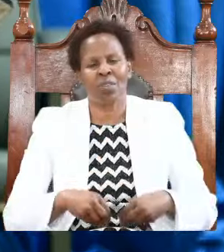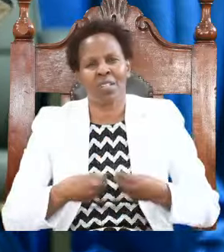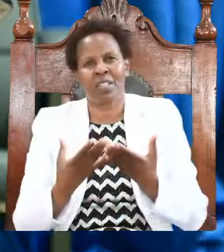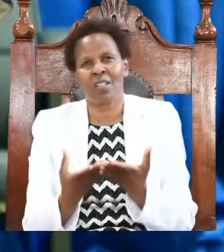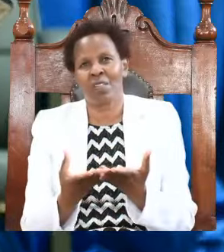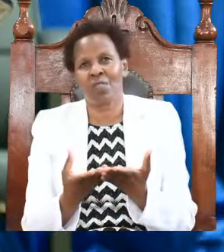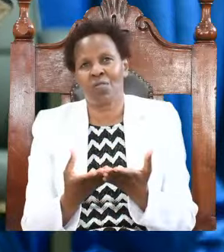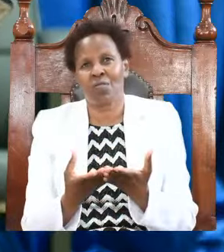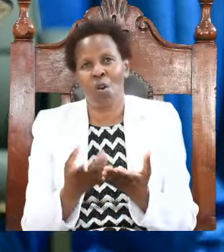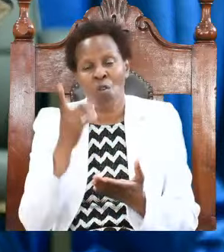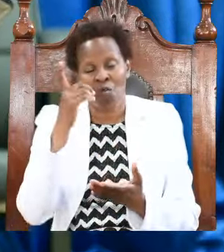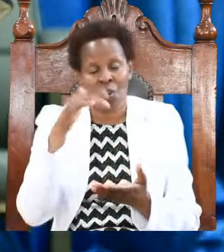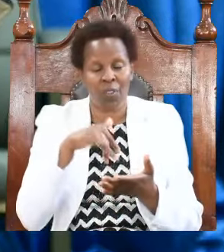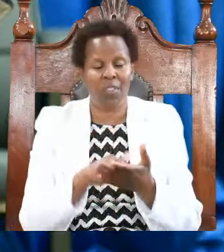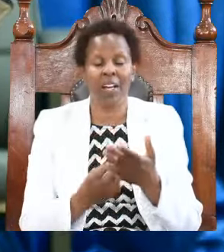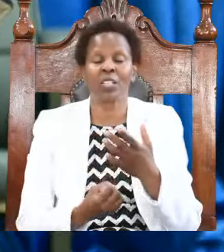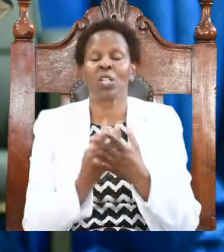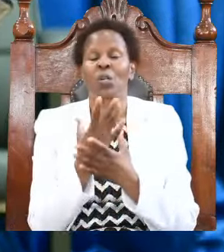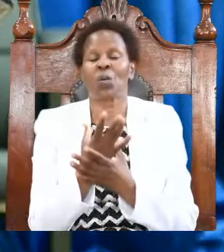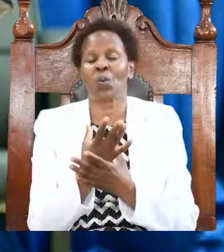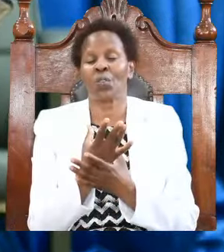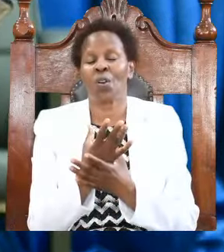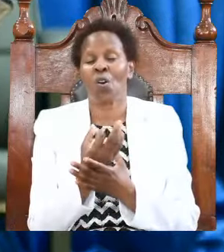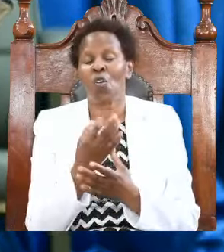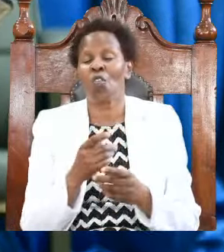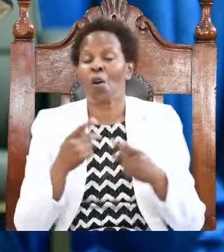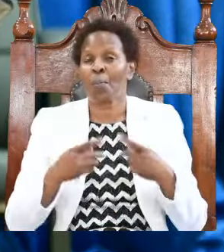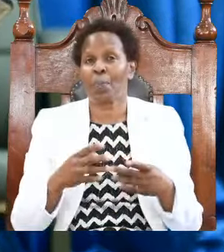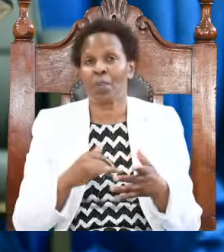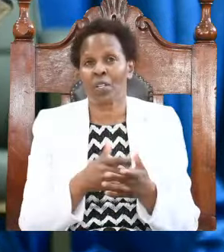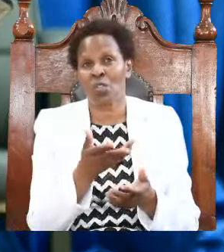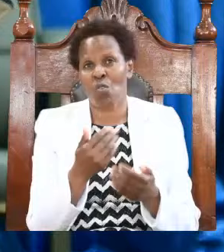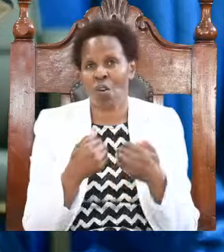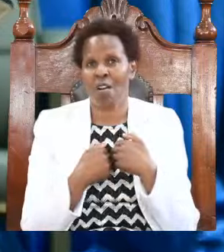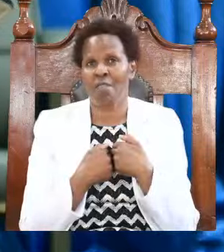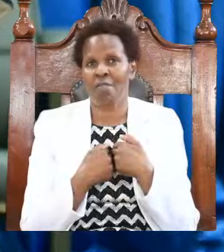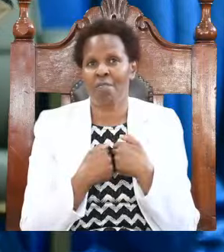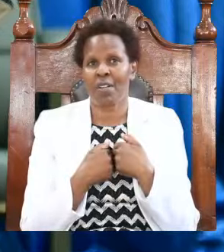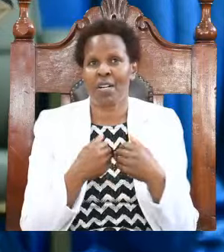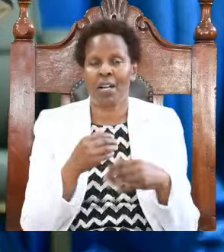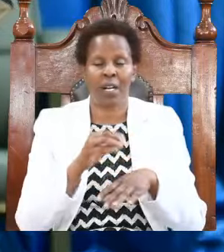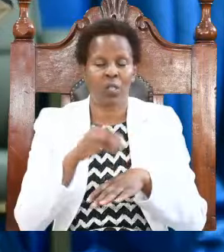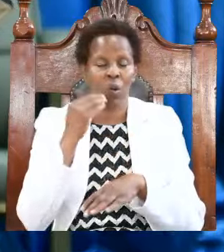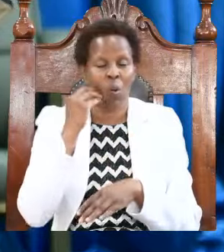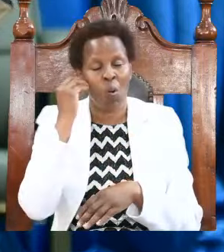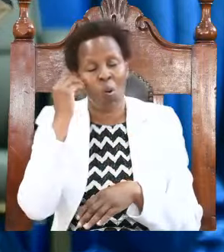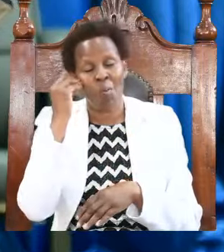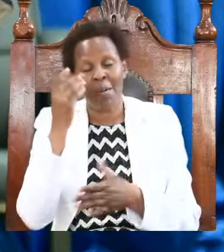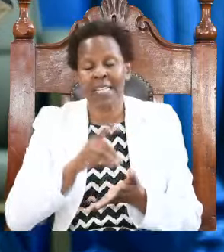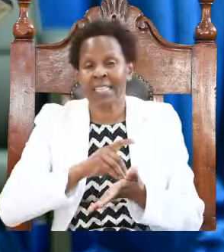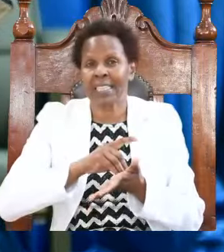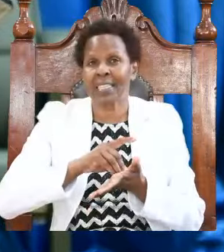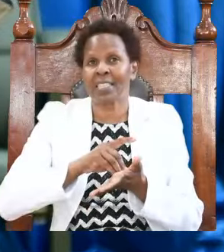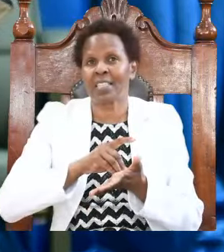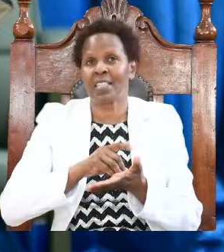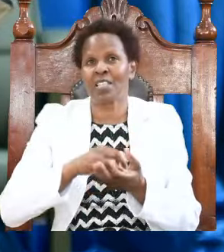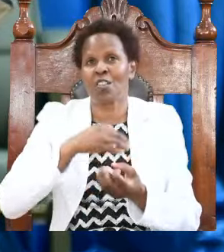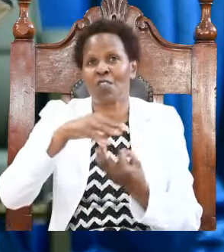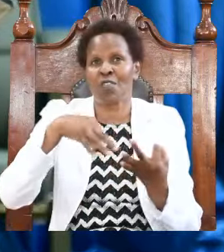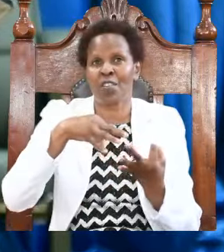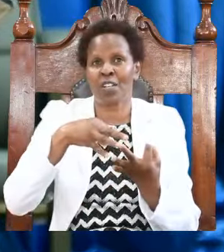the spiritual growth of the people you interact with? It could be in your home, the district fellowship where you